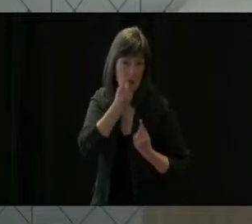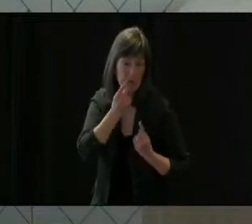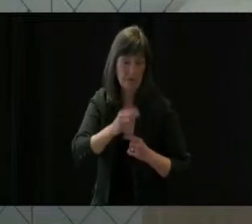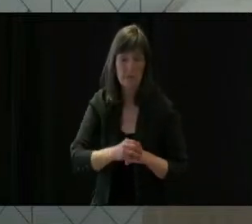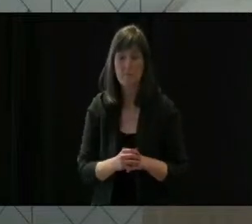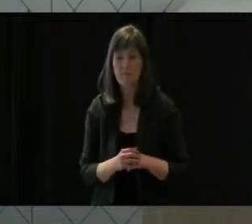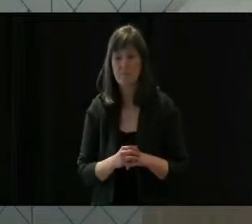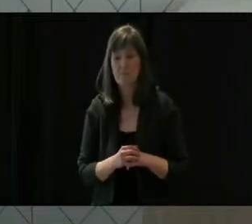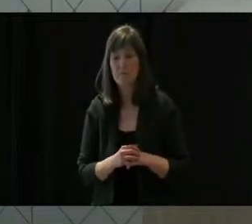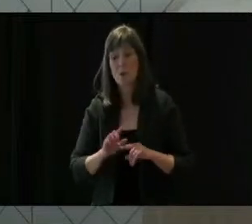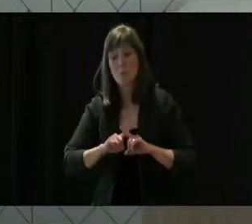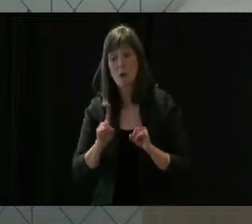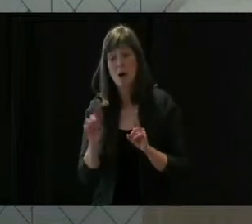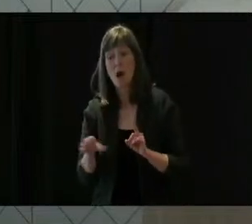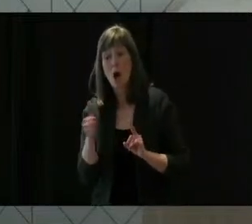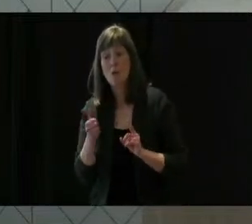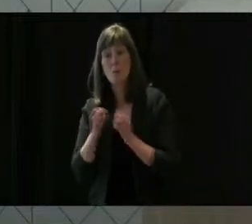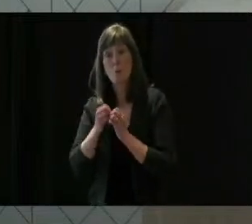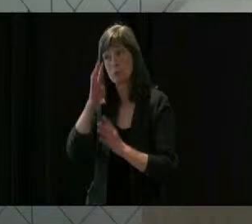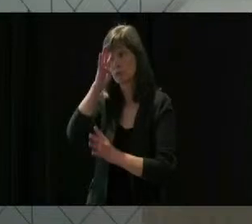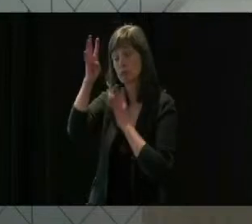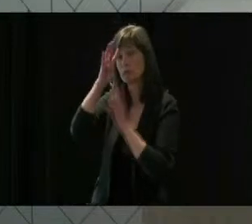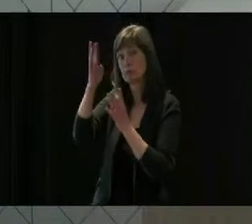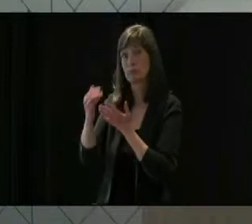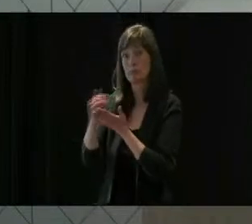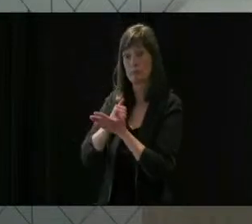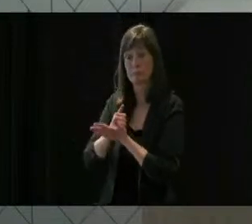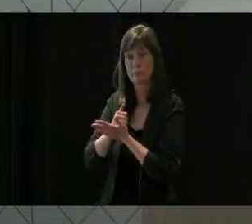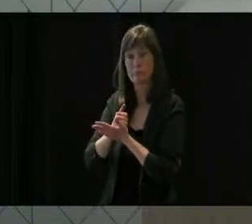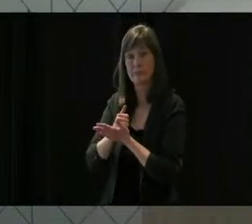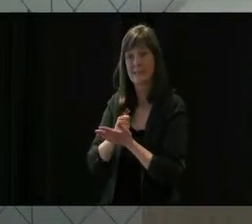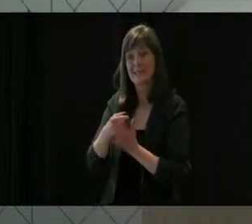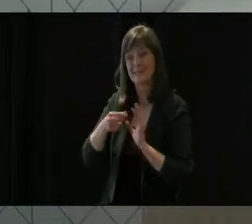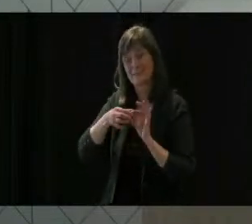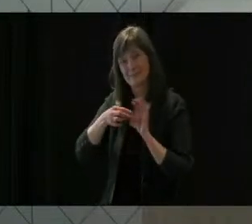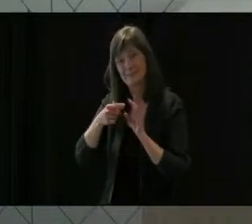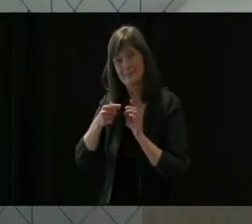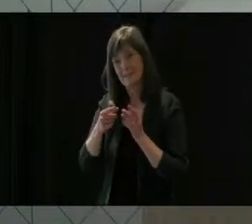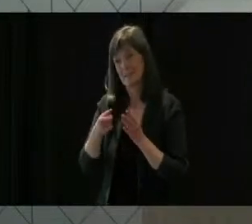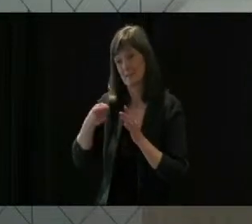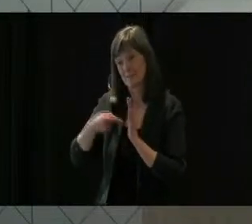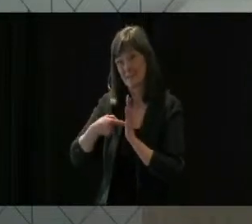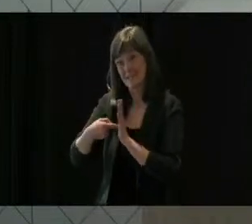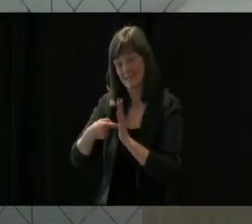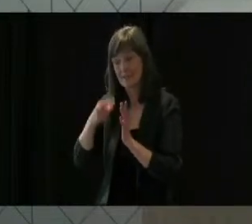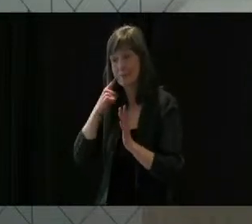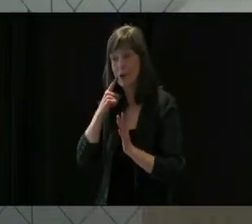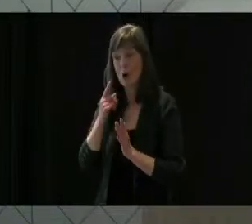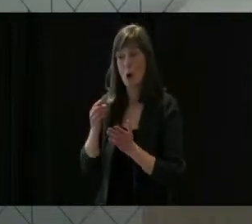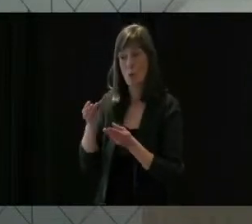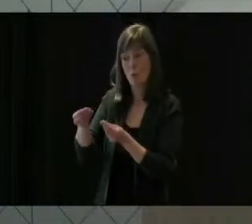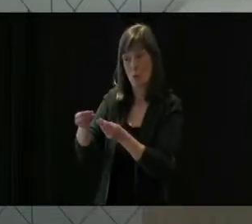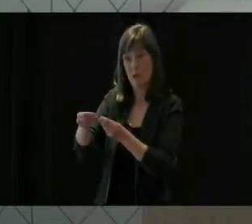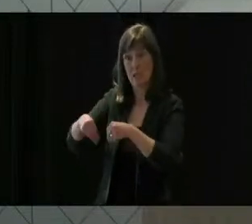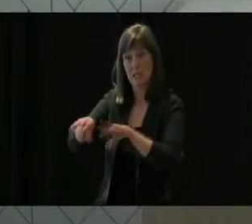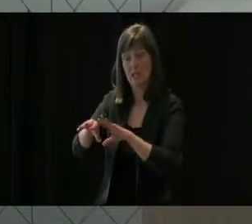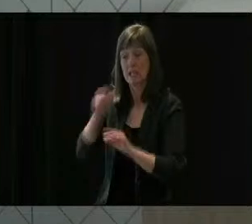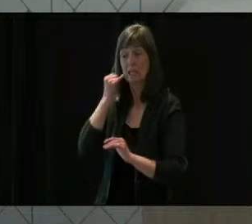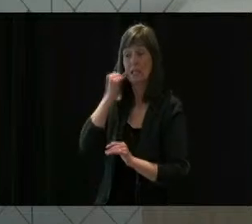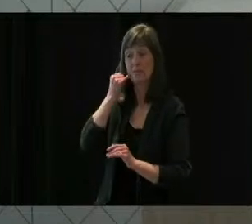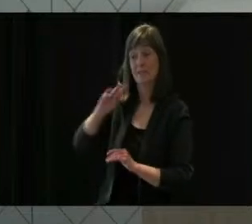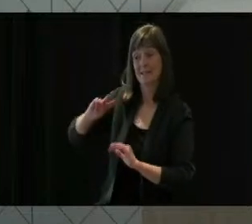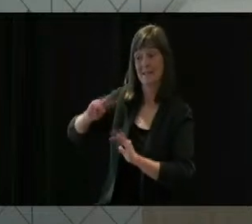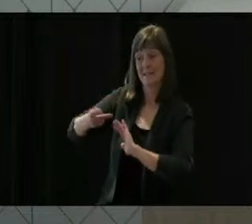ways to raise revenue, particularly with respect to properties. We think second properties should have a property